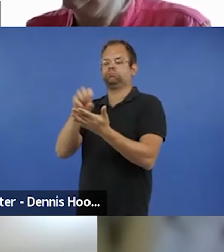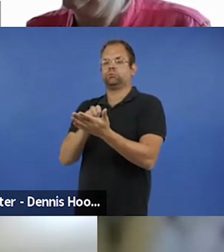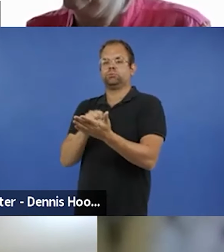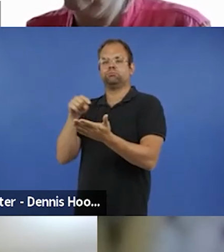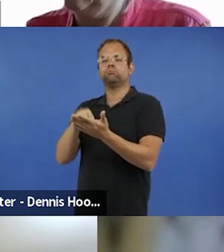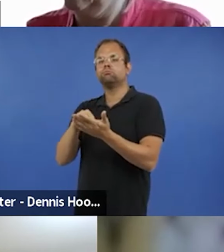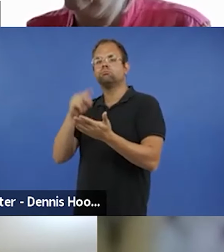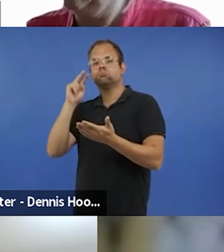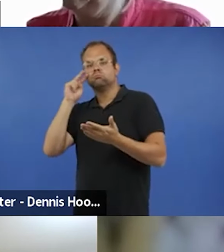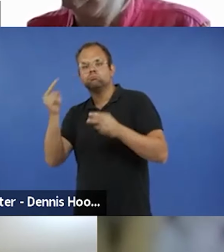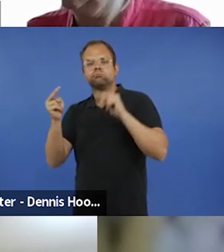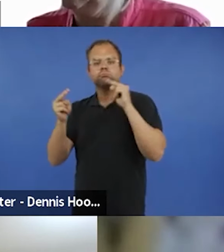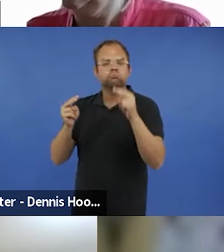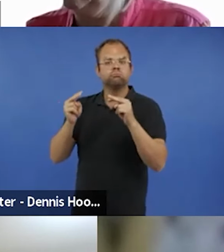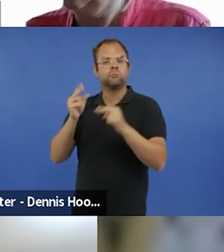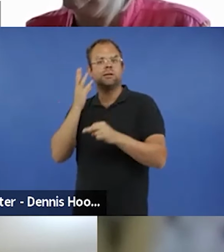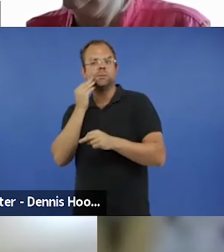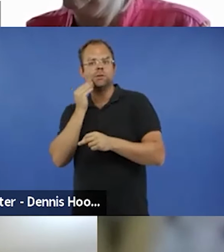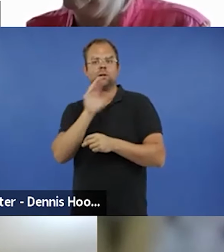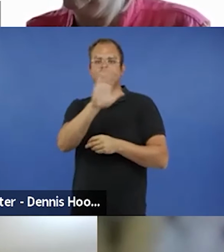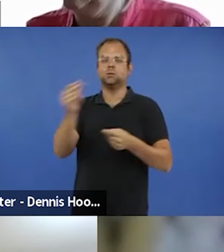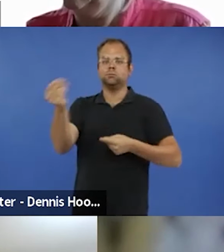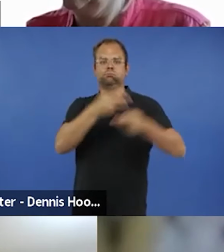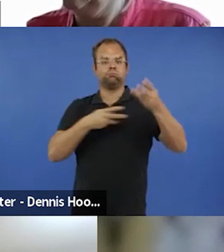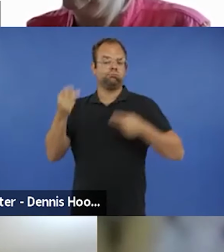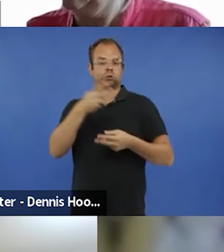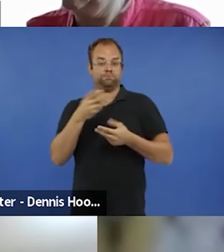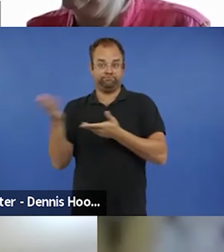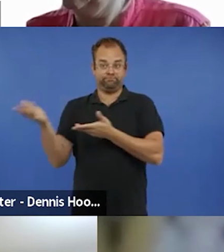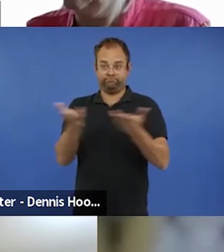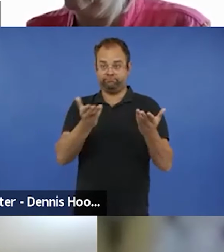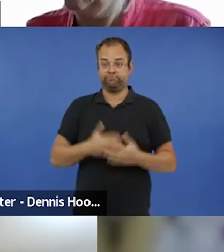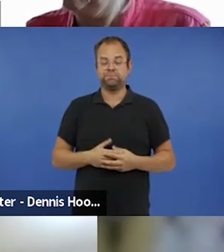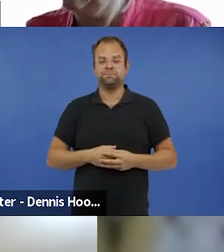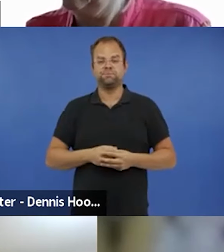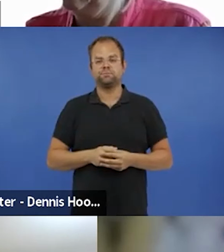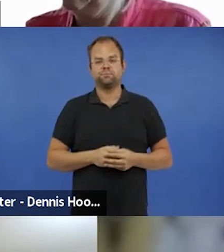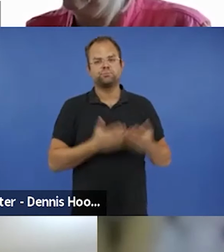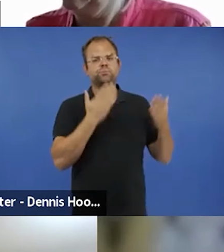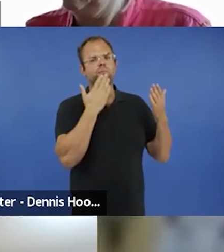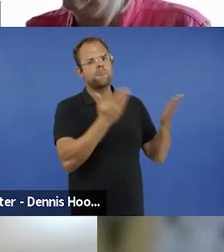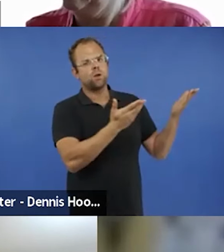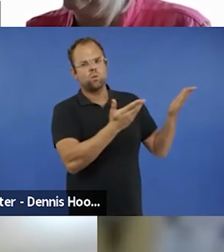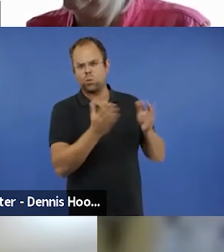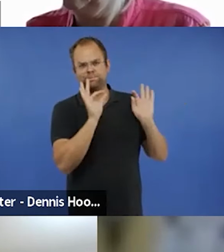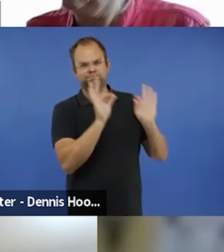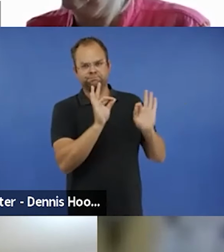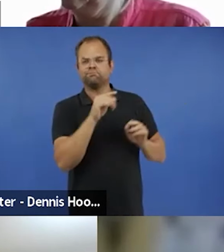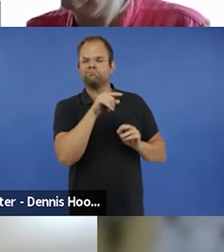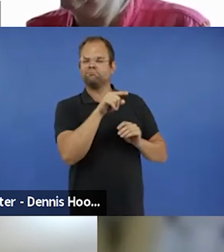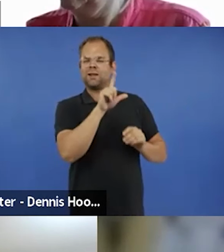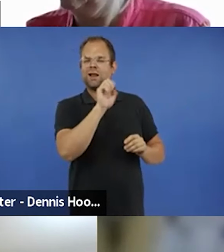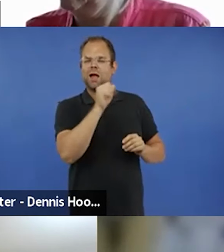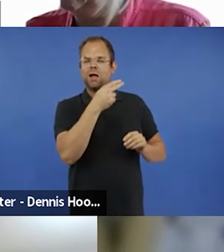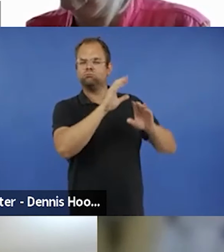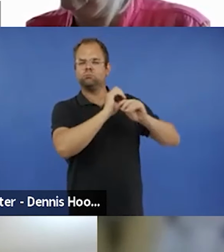is exactly the dream that Leah just posed, that we are hoping to capture as much as we can of this and place it